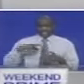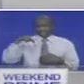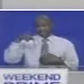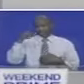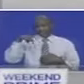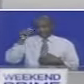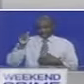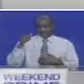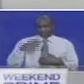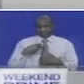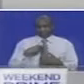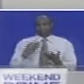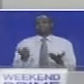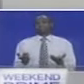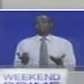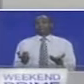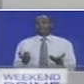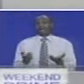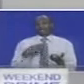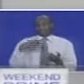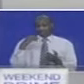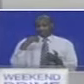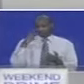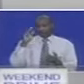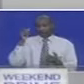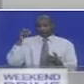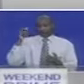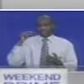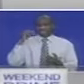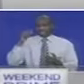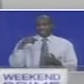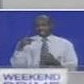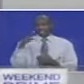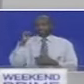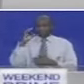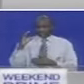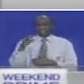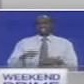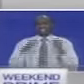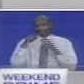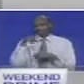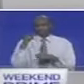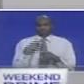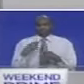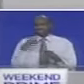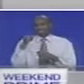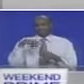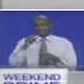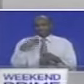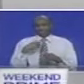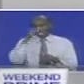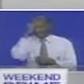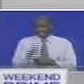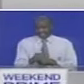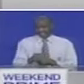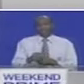Board, Sammy Tangus, and Taraia Ole Kores, the new Kenya Meat Commission Board Chair, who was barred from running for the Kajiado